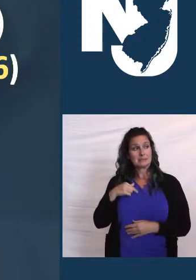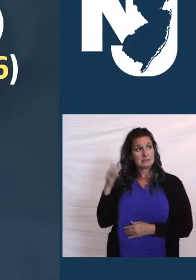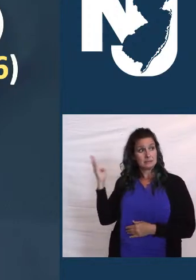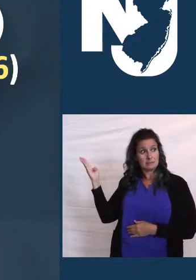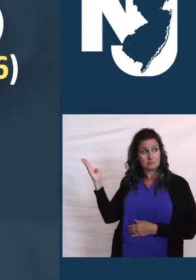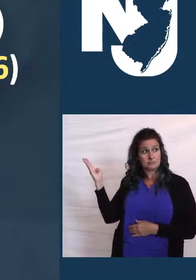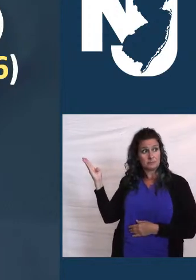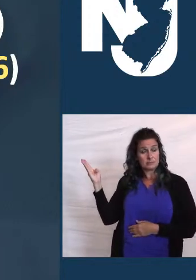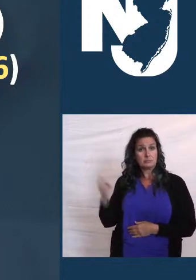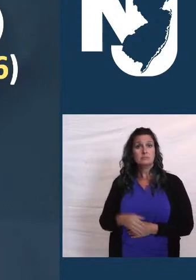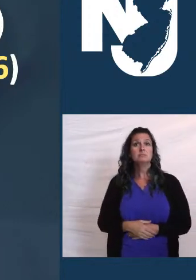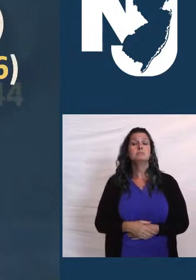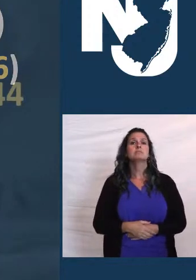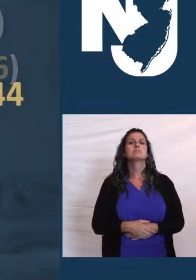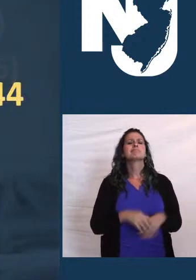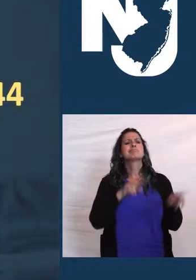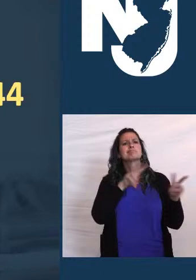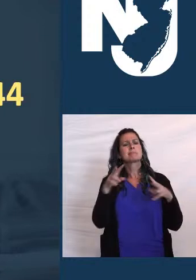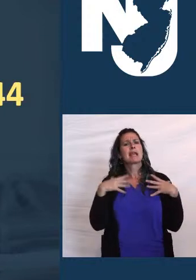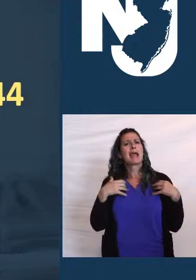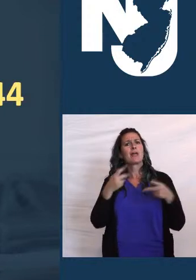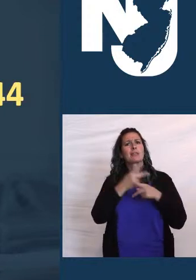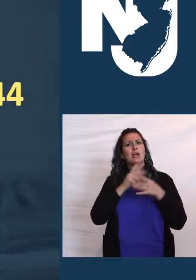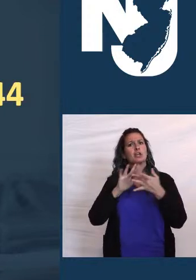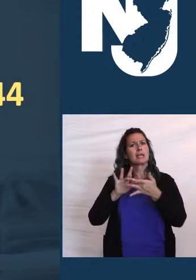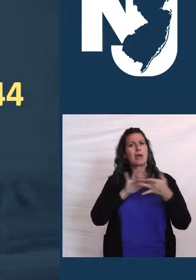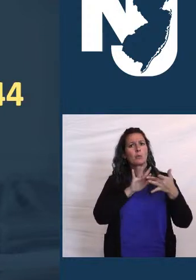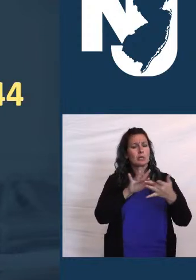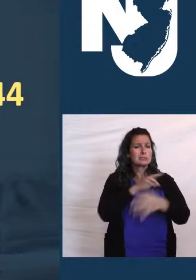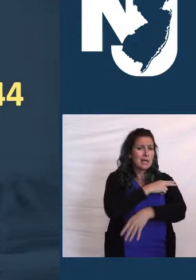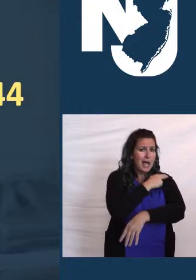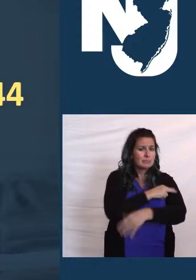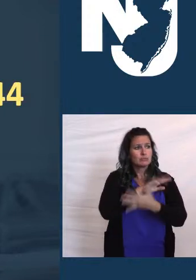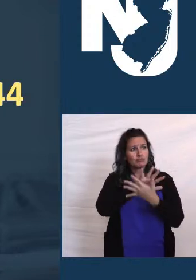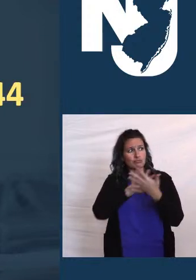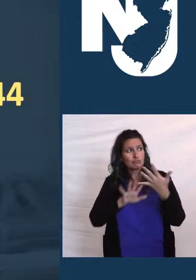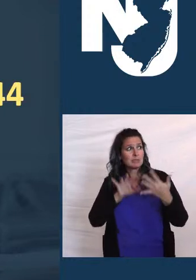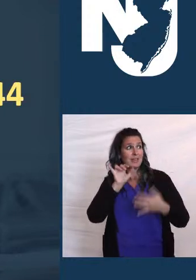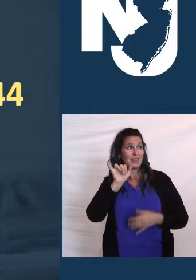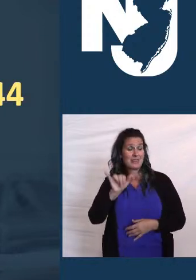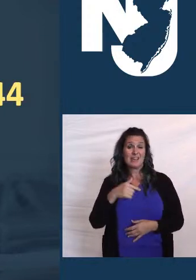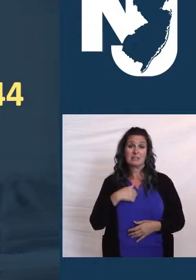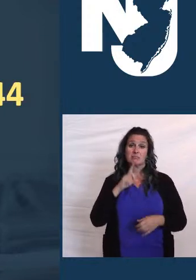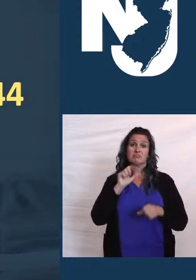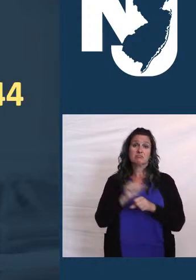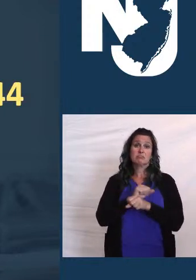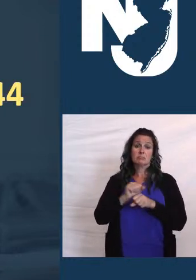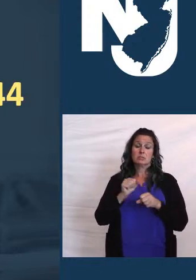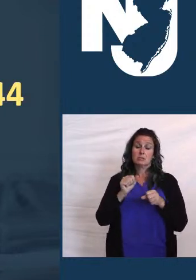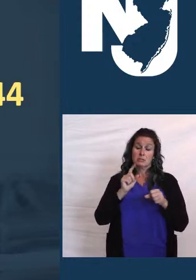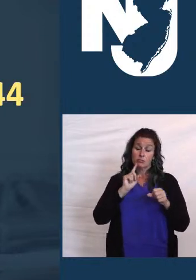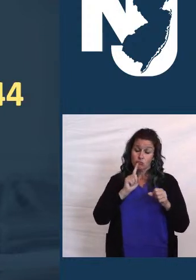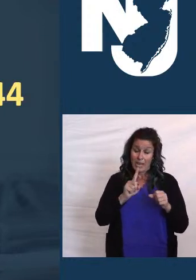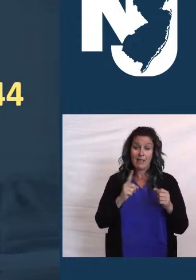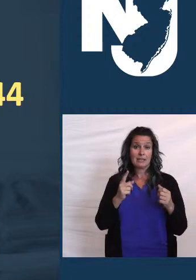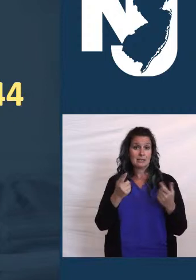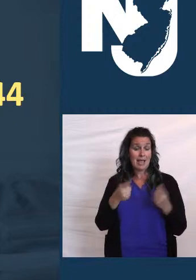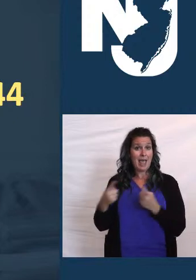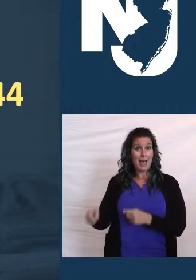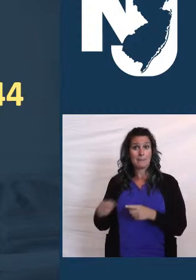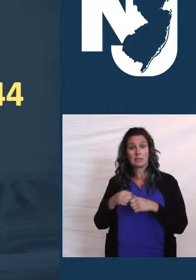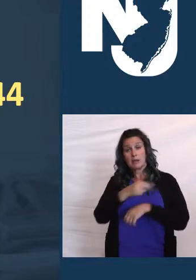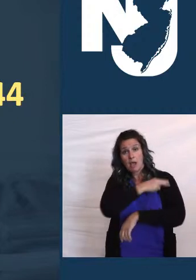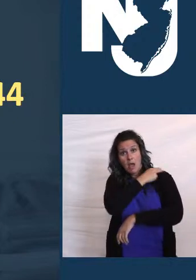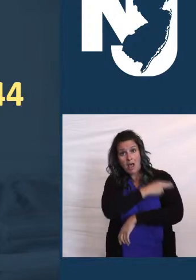Looking to our healthcare networks, here is the on-the-ground reality lived by the doctors and nurses and associated medical staffs at